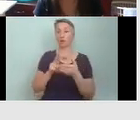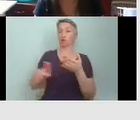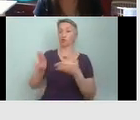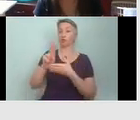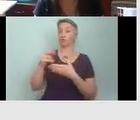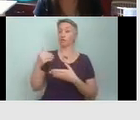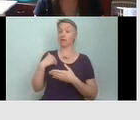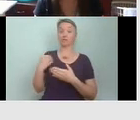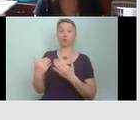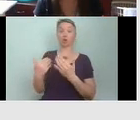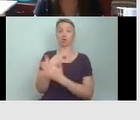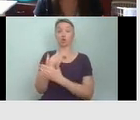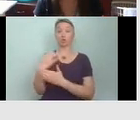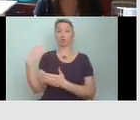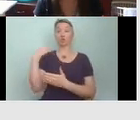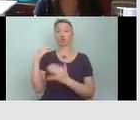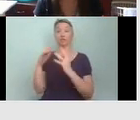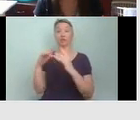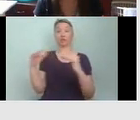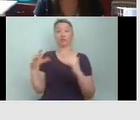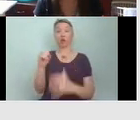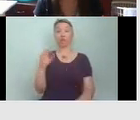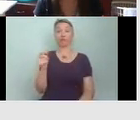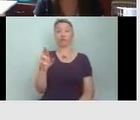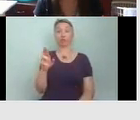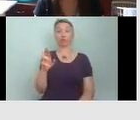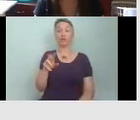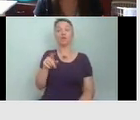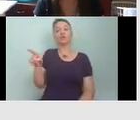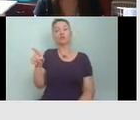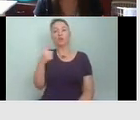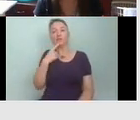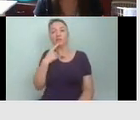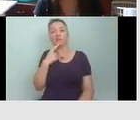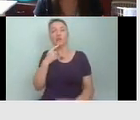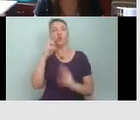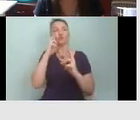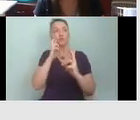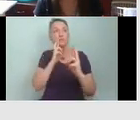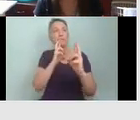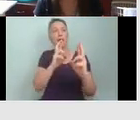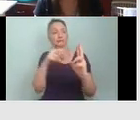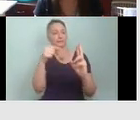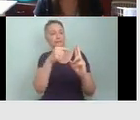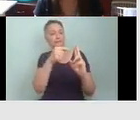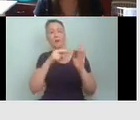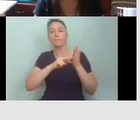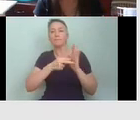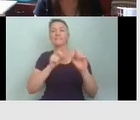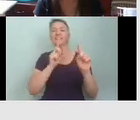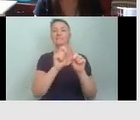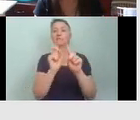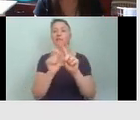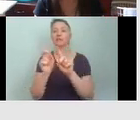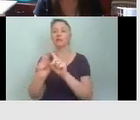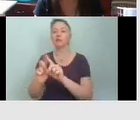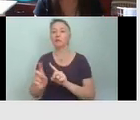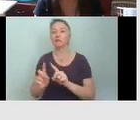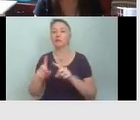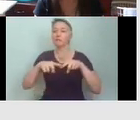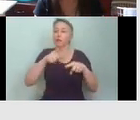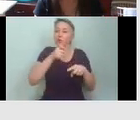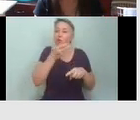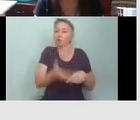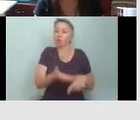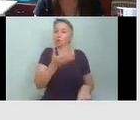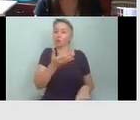teach you that respect is different things for different people. And you have to be very specific. And if you want to be